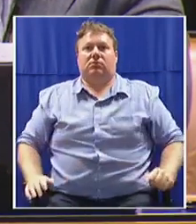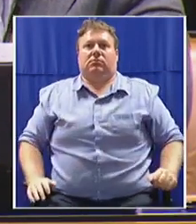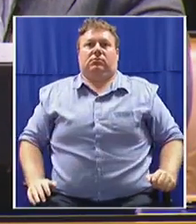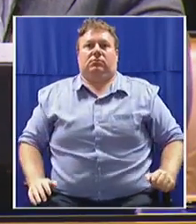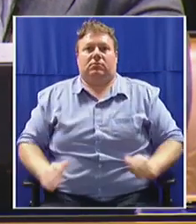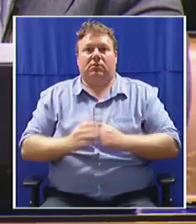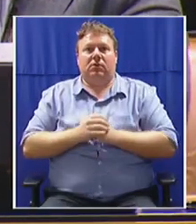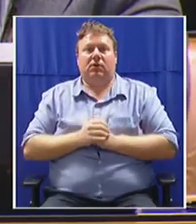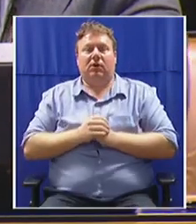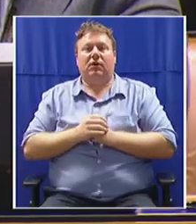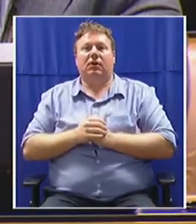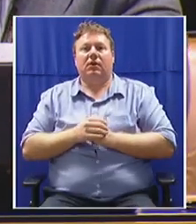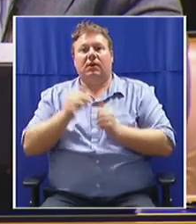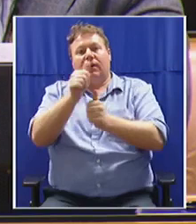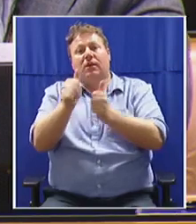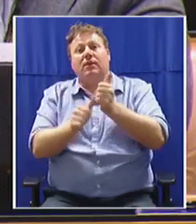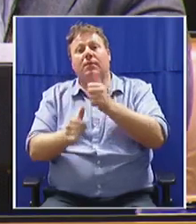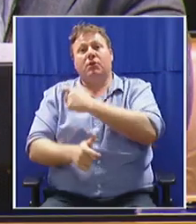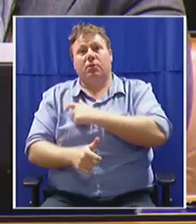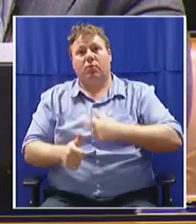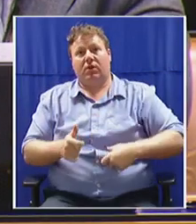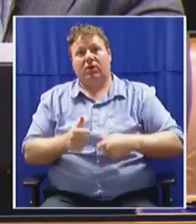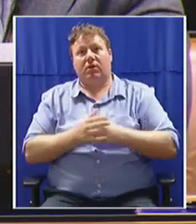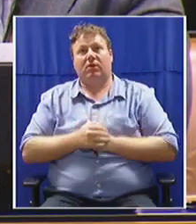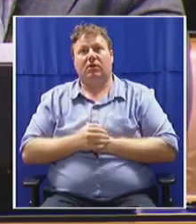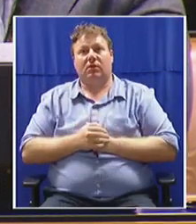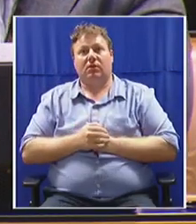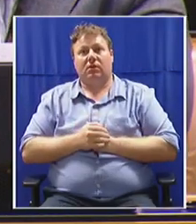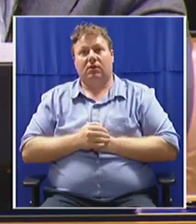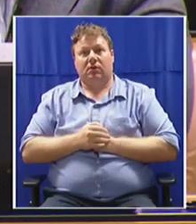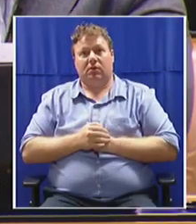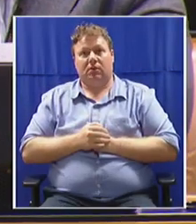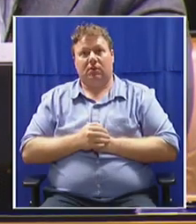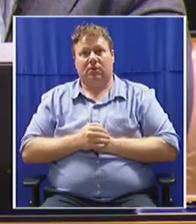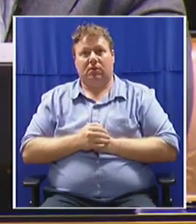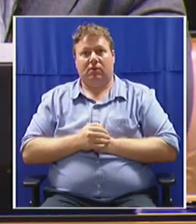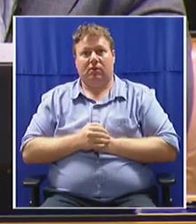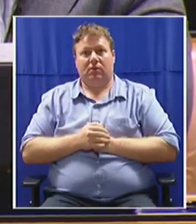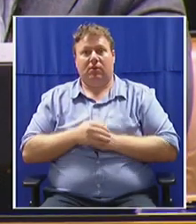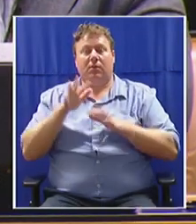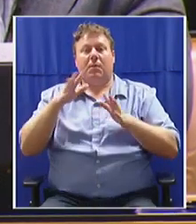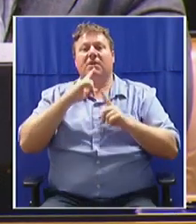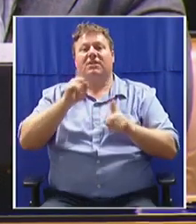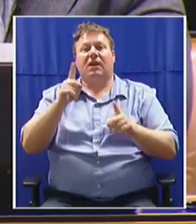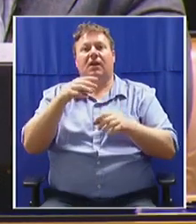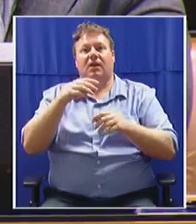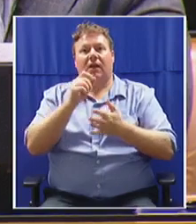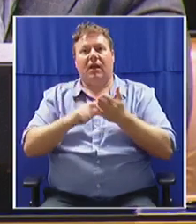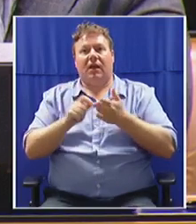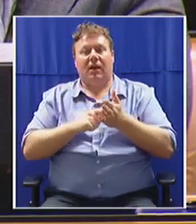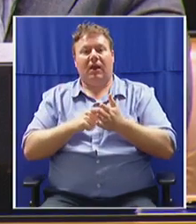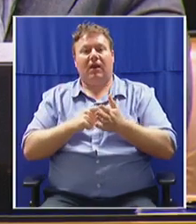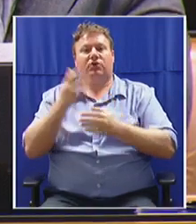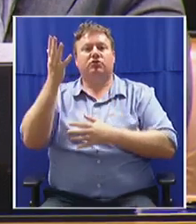President, as we were crisscrossing the country during the election campaign, part of the